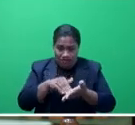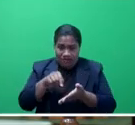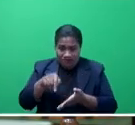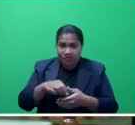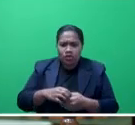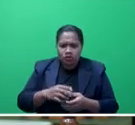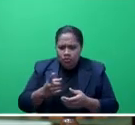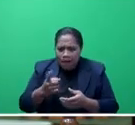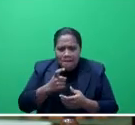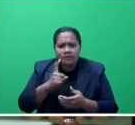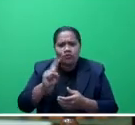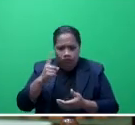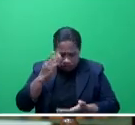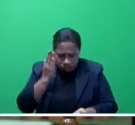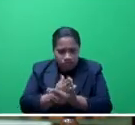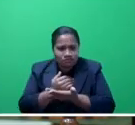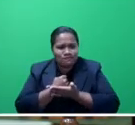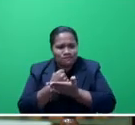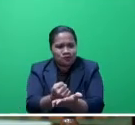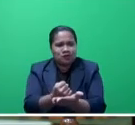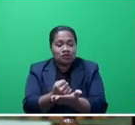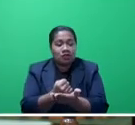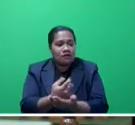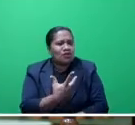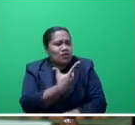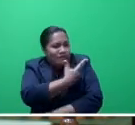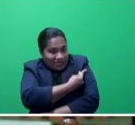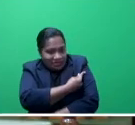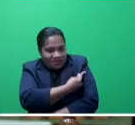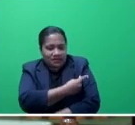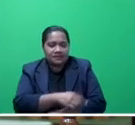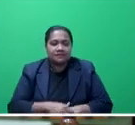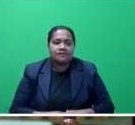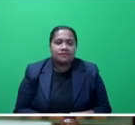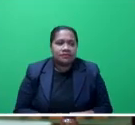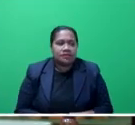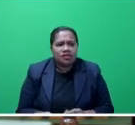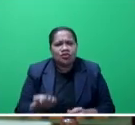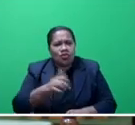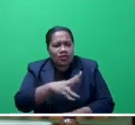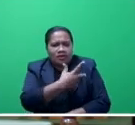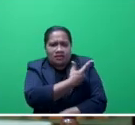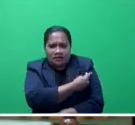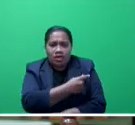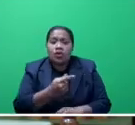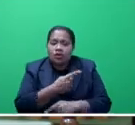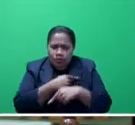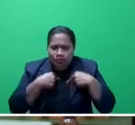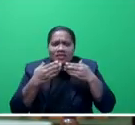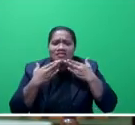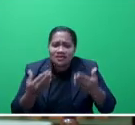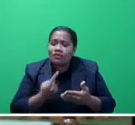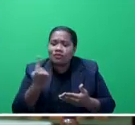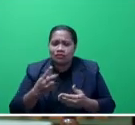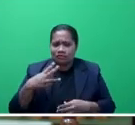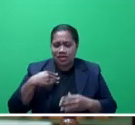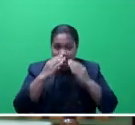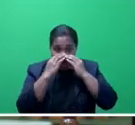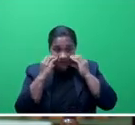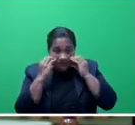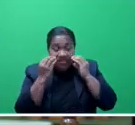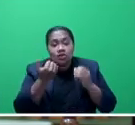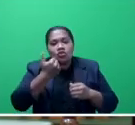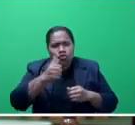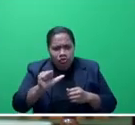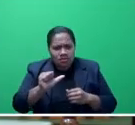full support of the vaccine and who have been vaccinated. We thank those of you wearing your masks and using the Care Fiji